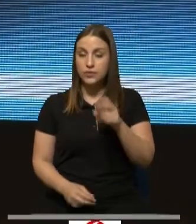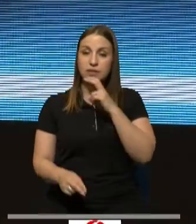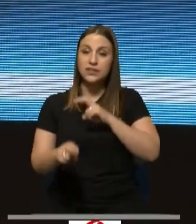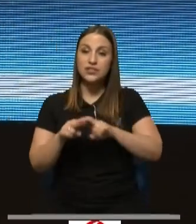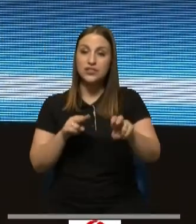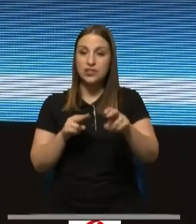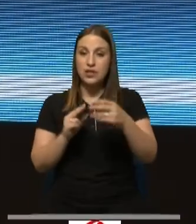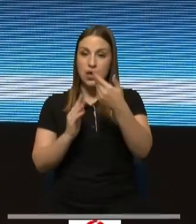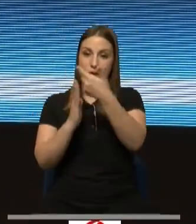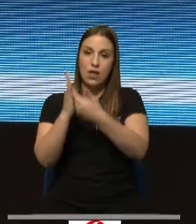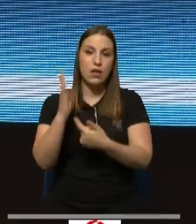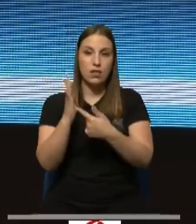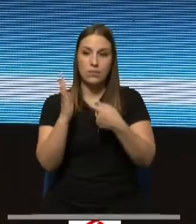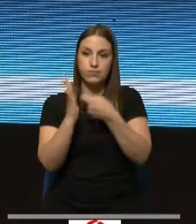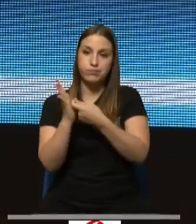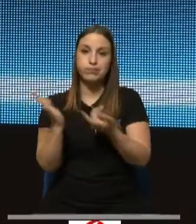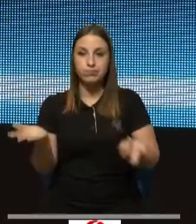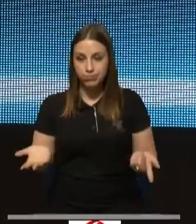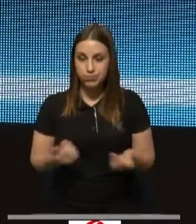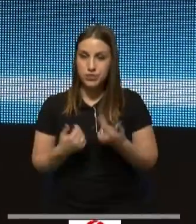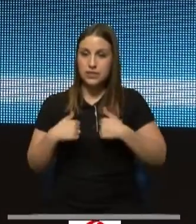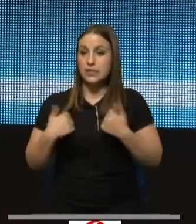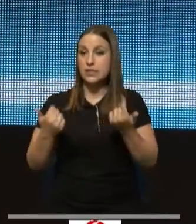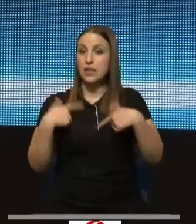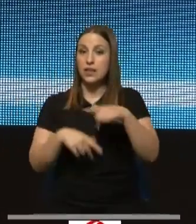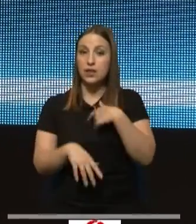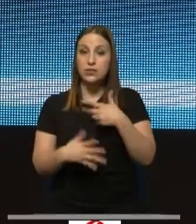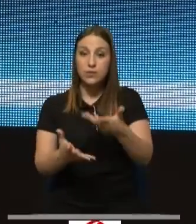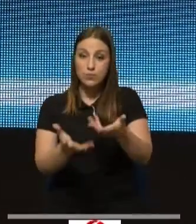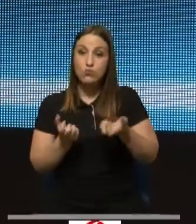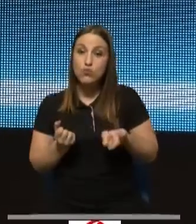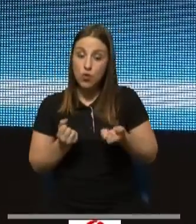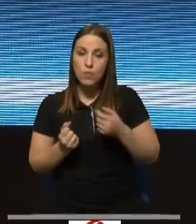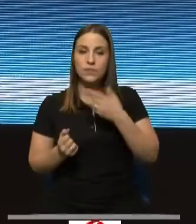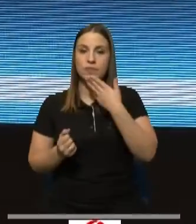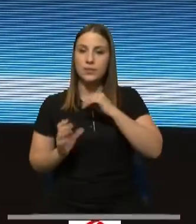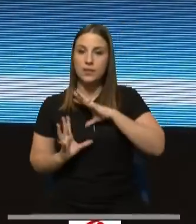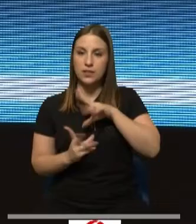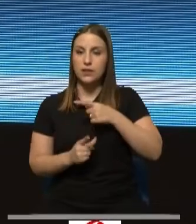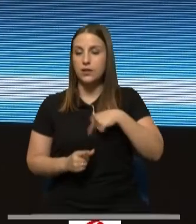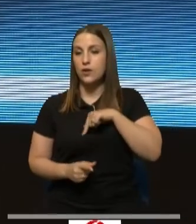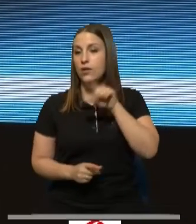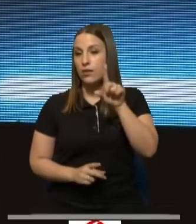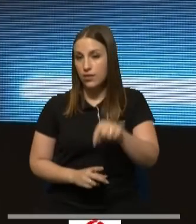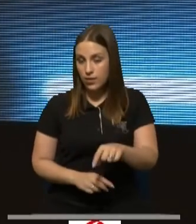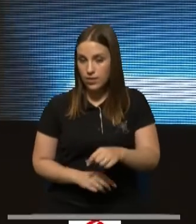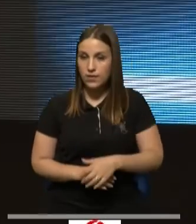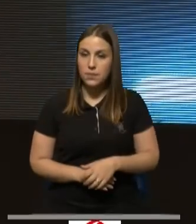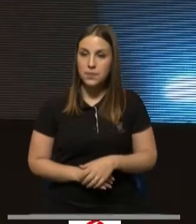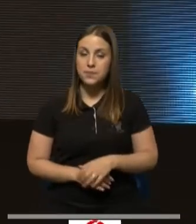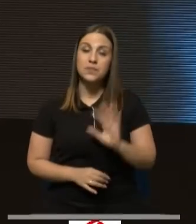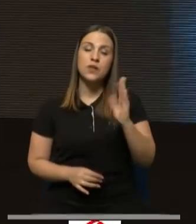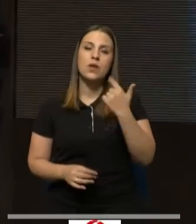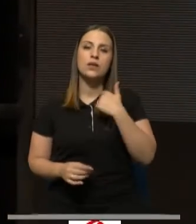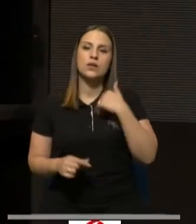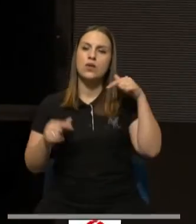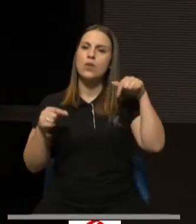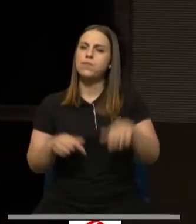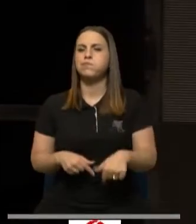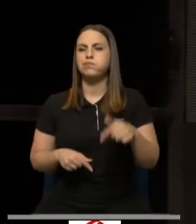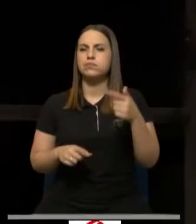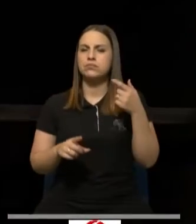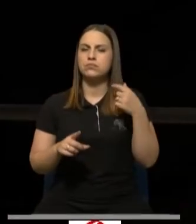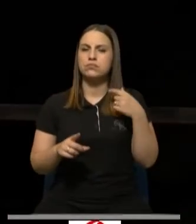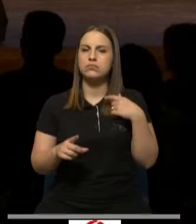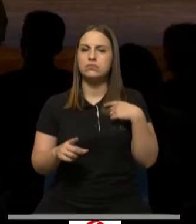the energy bill in our city. That is saving our planet. And so when